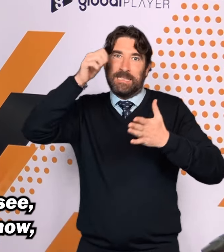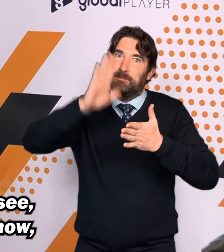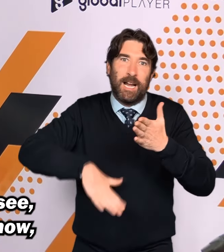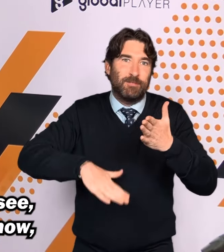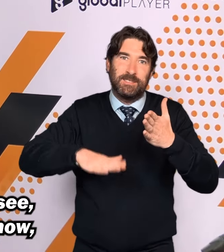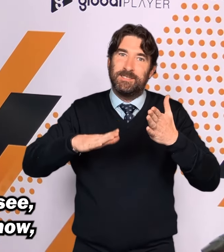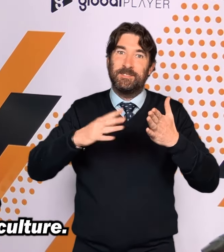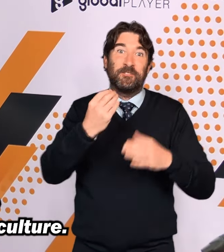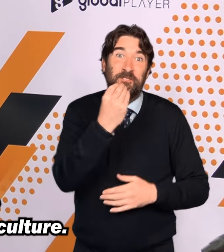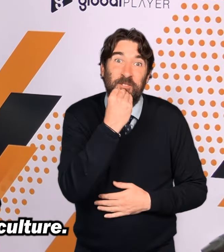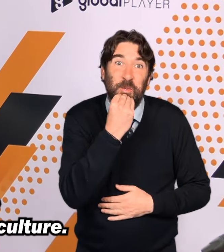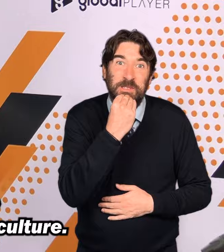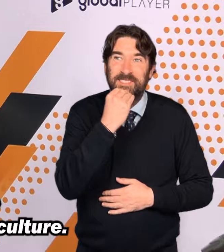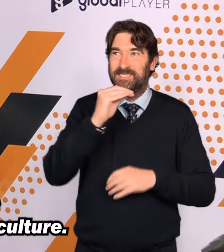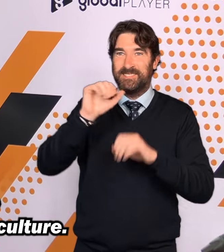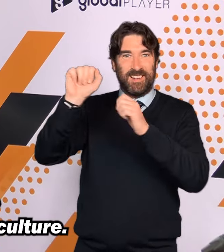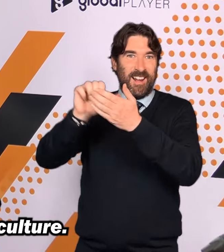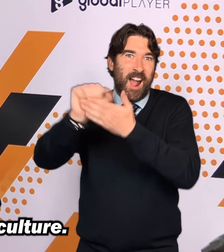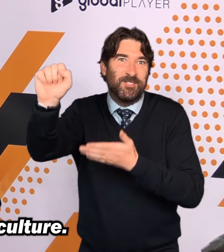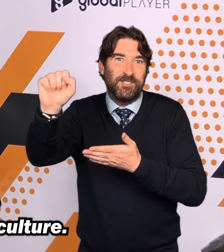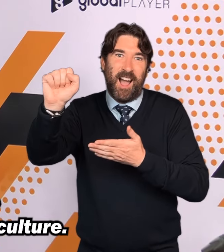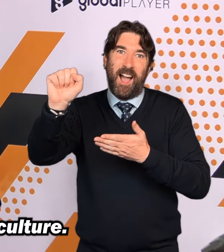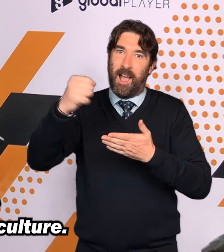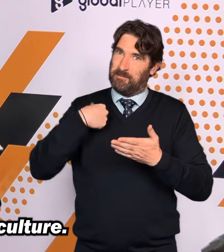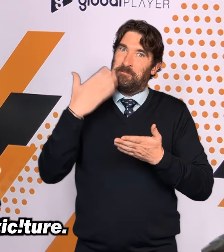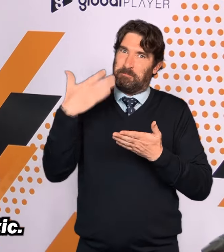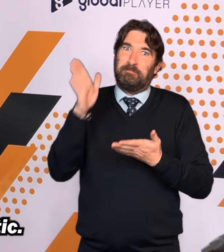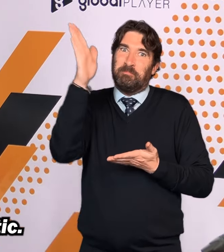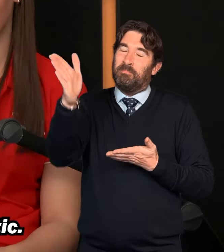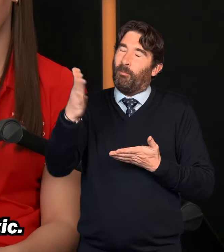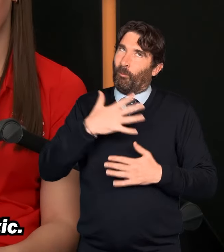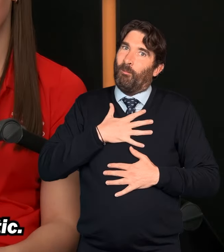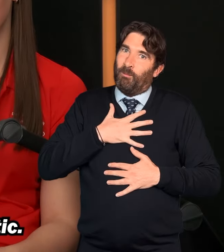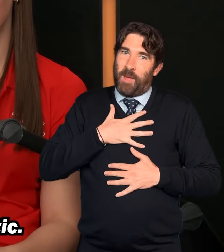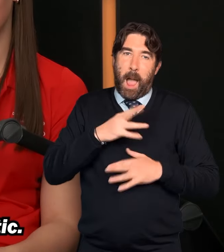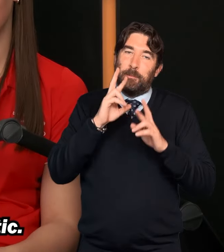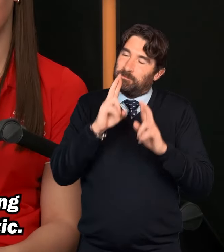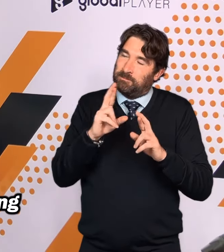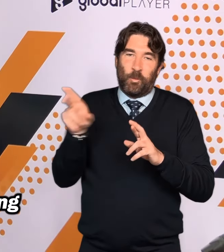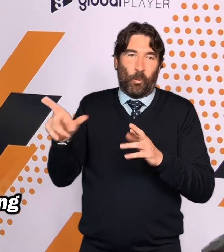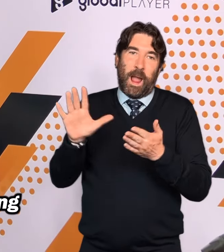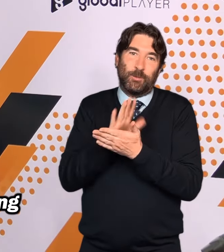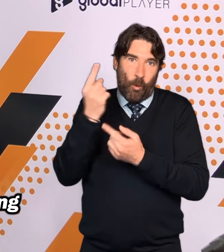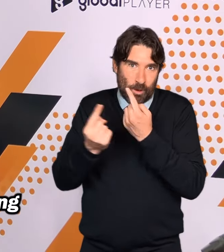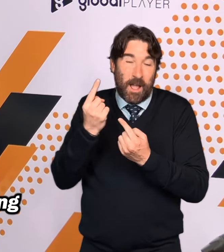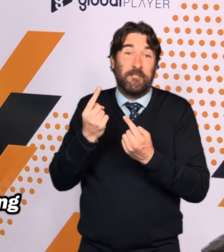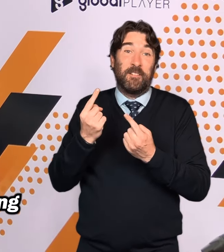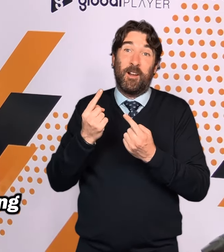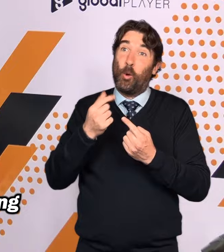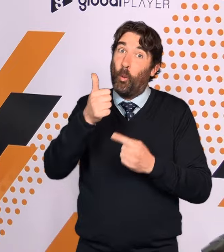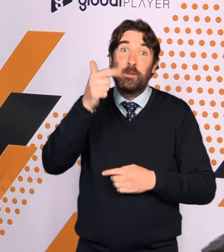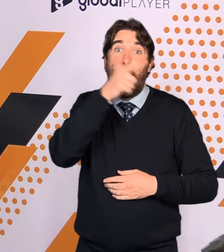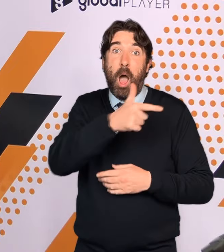will, the whole experience in terms of the food and the culture there is just fantastic. So you'll have an amazing time, I'm